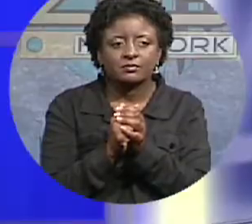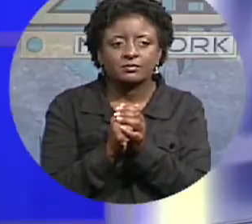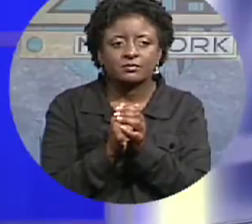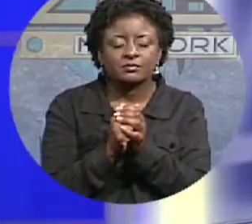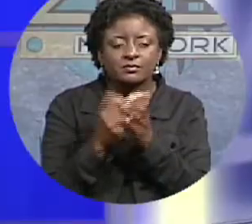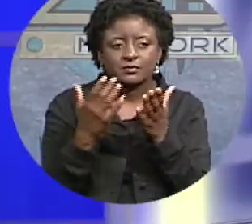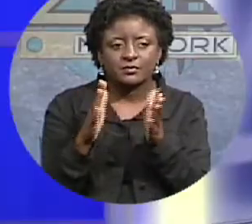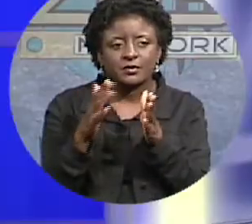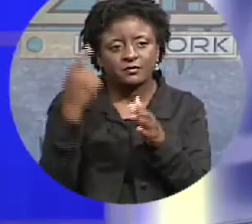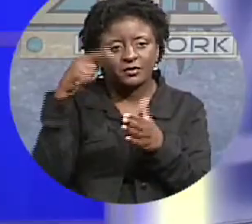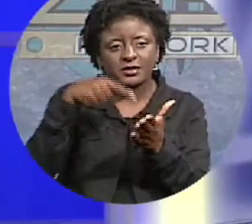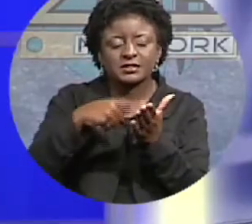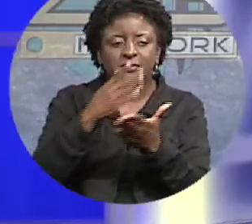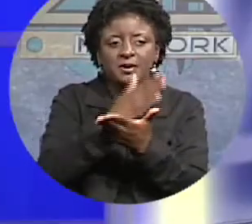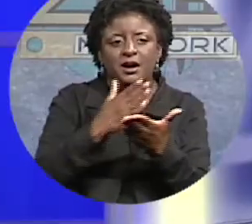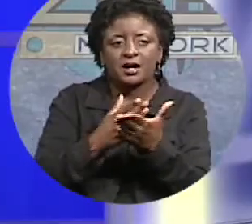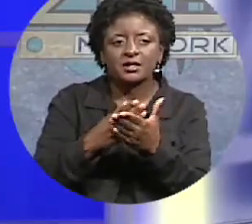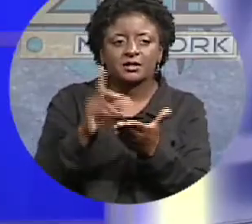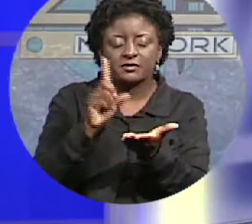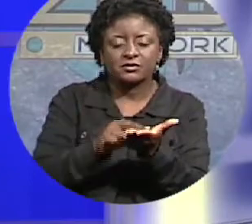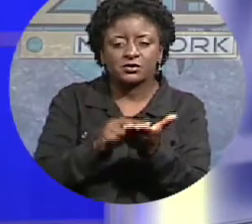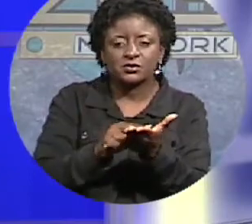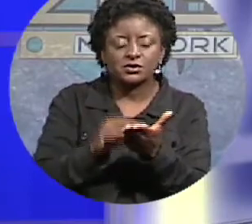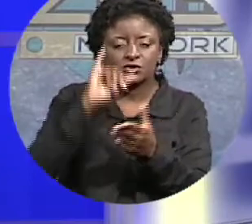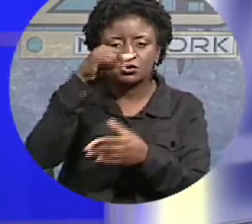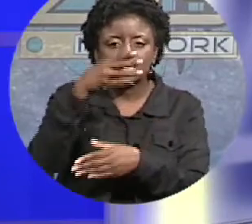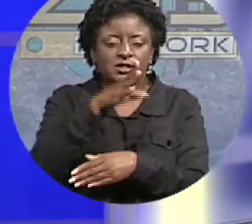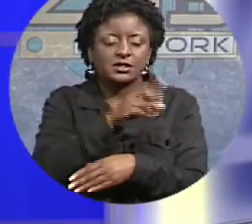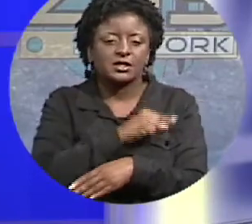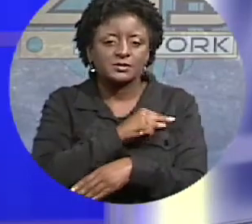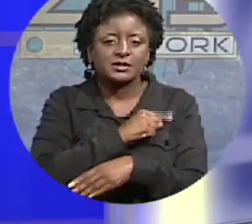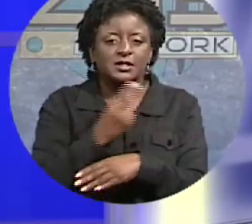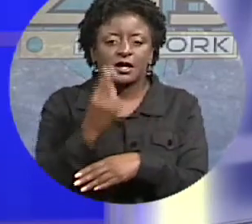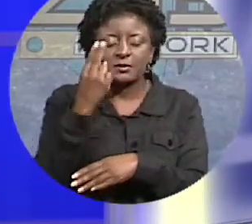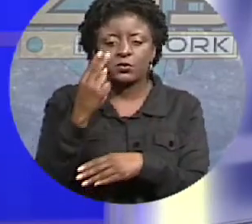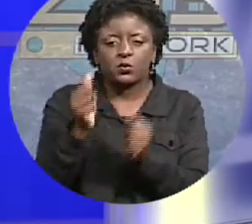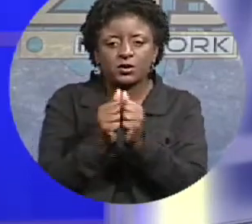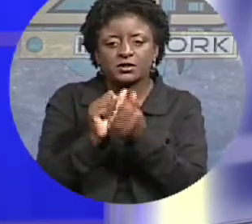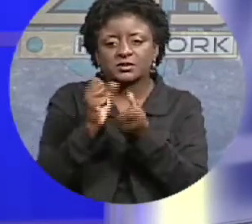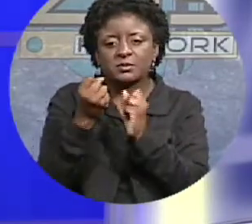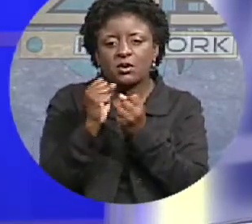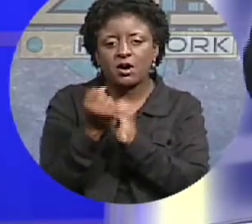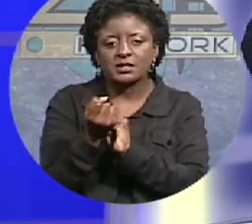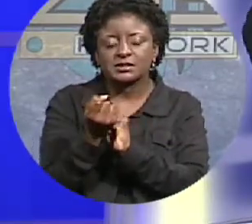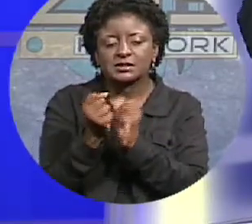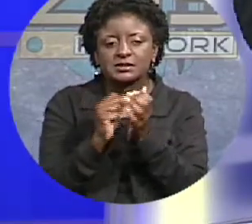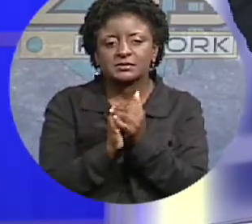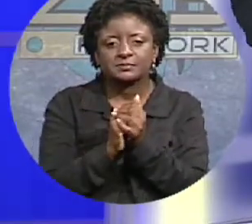Well, that does it for this portion of the news. Stay tuned. Julian Gibson is up next with sports.